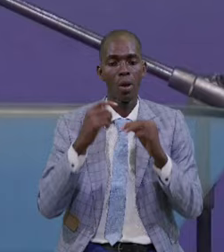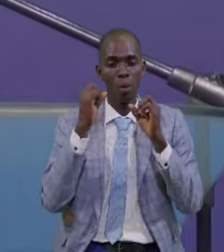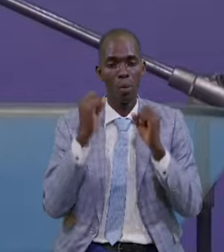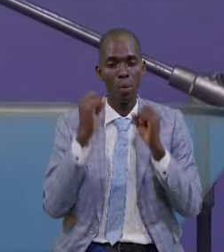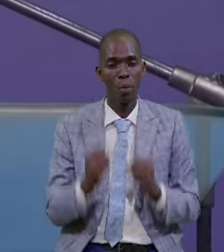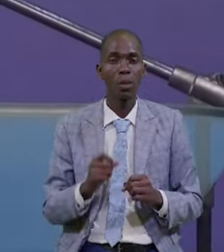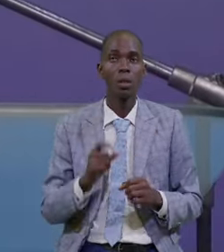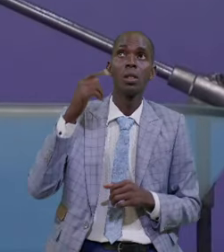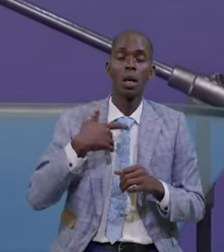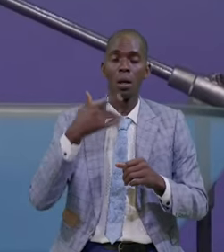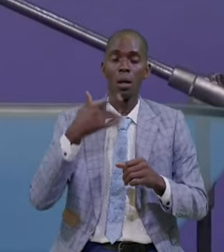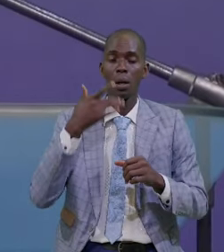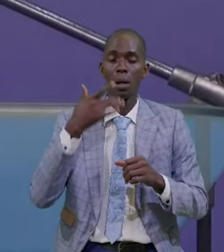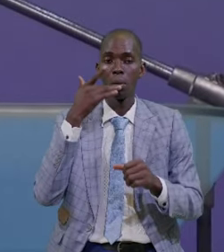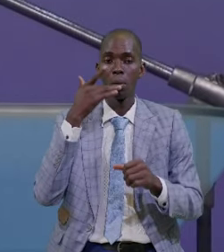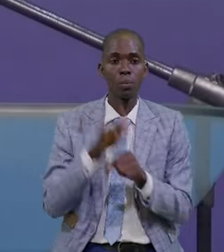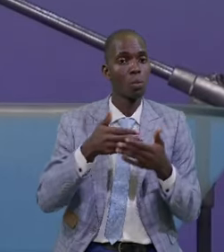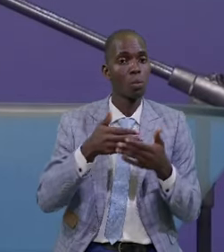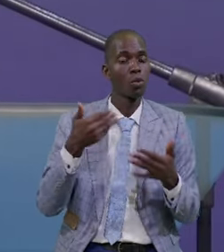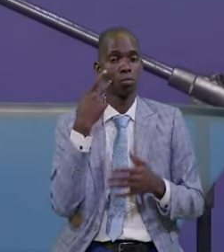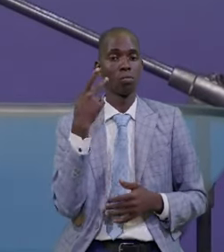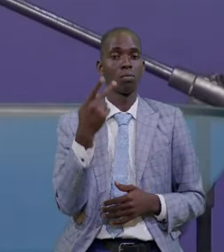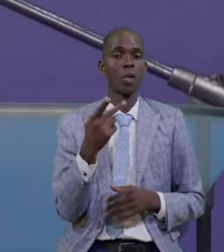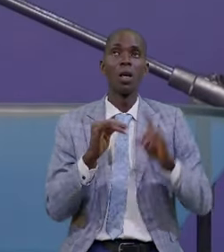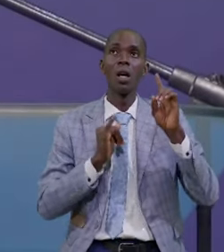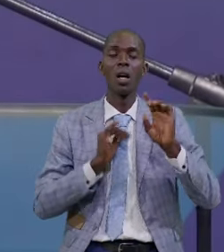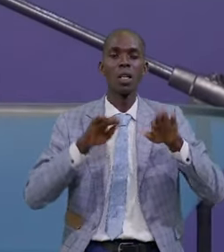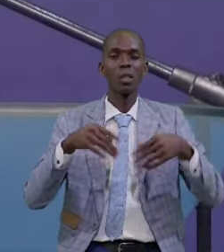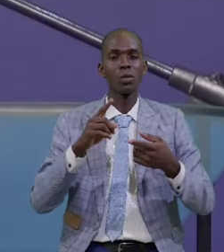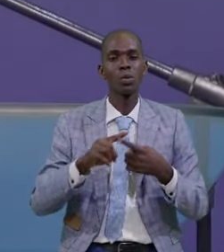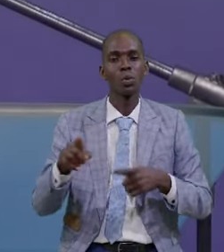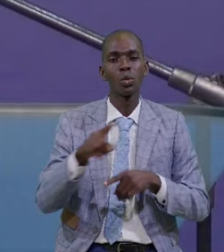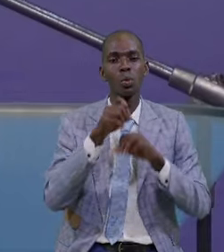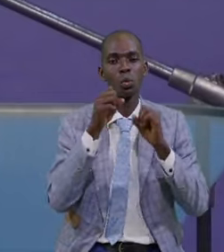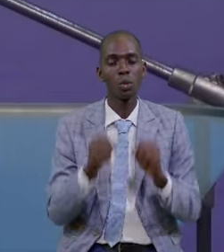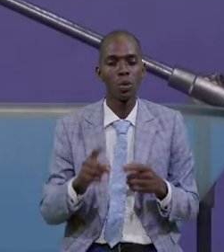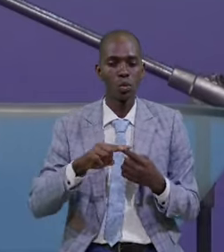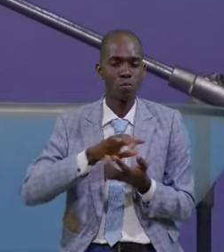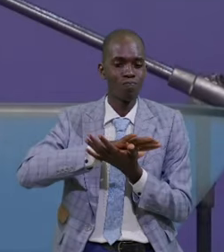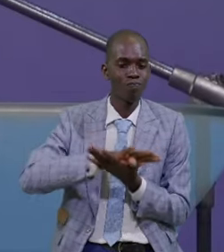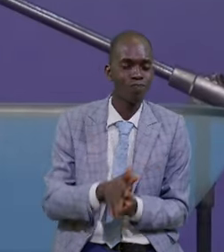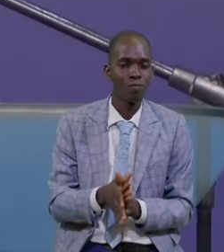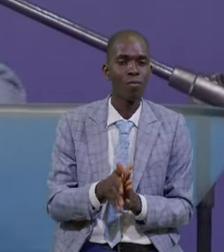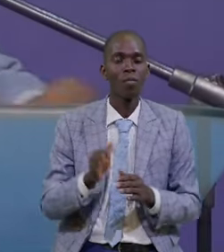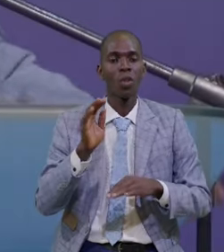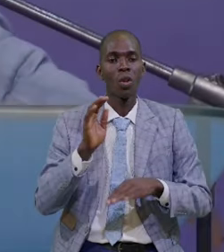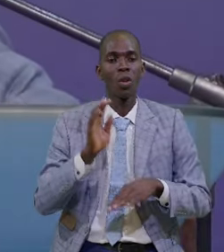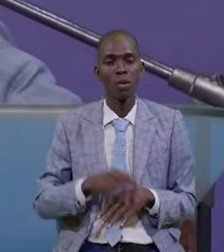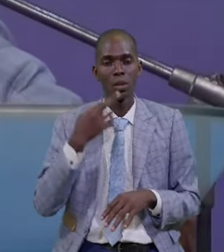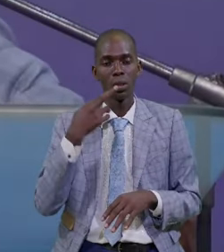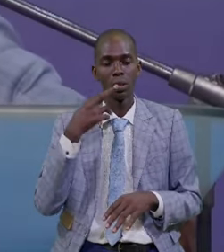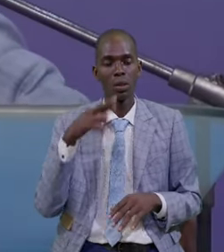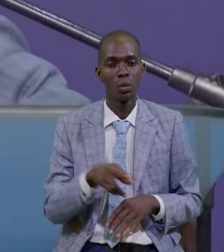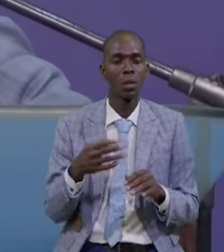promised before, behold, I give unto you power to tread on serpents and scorpions and